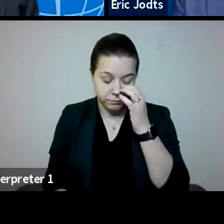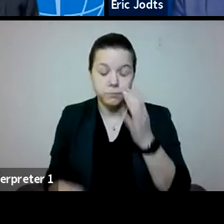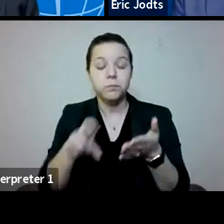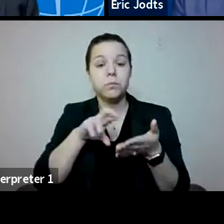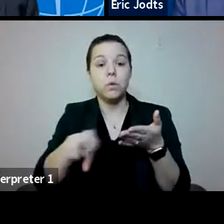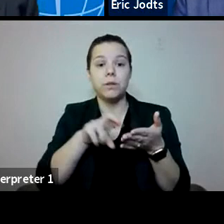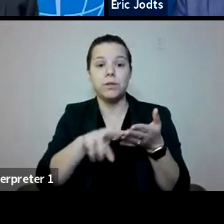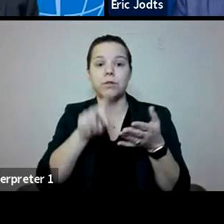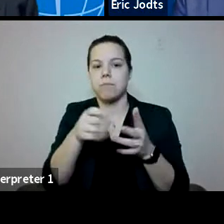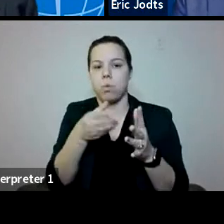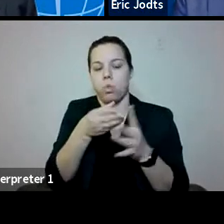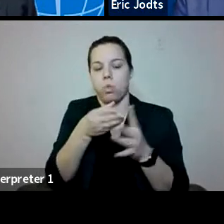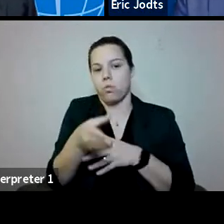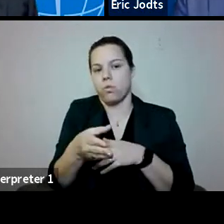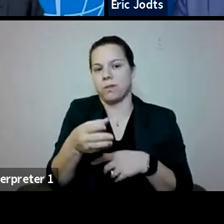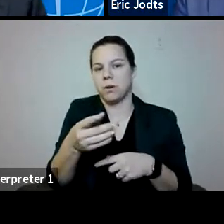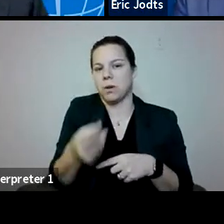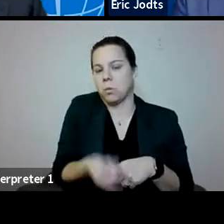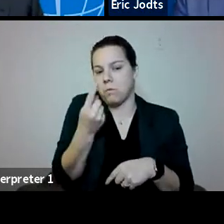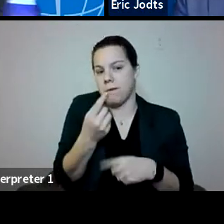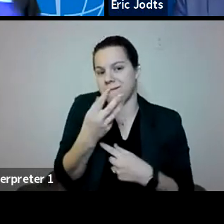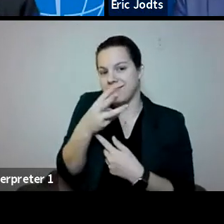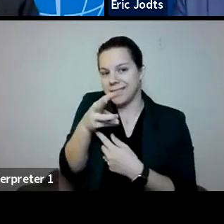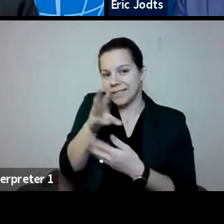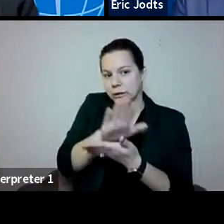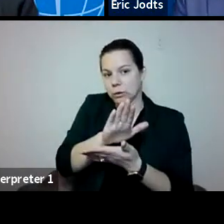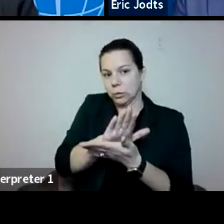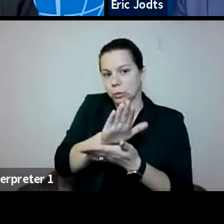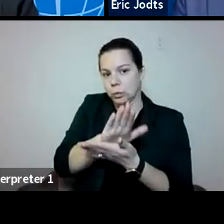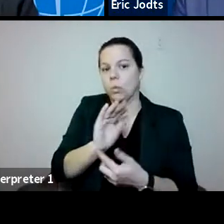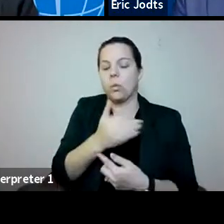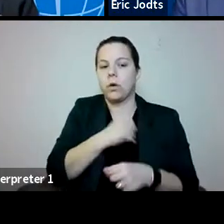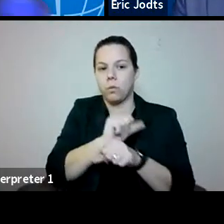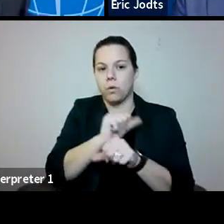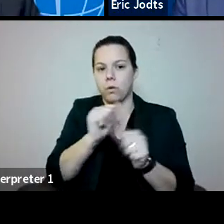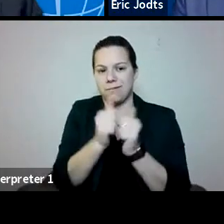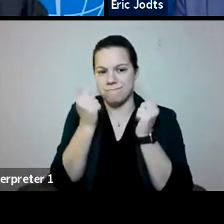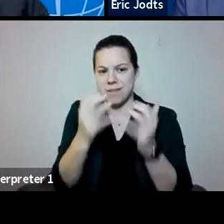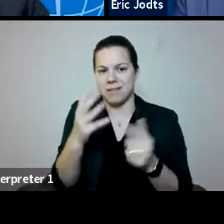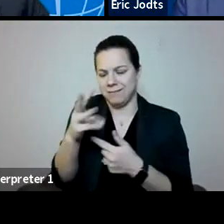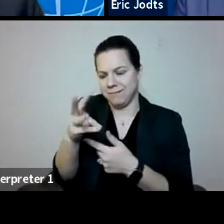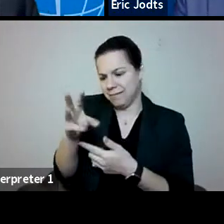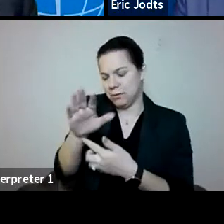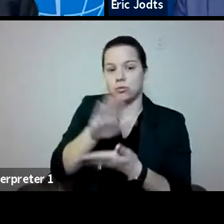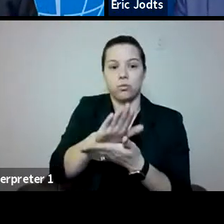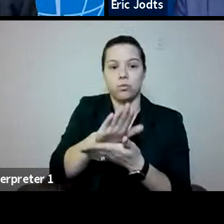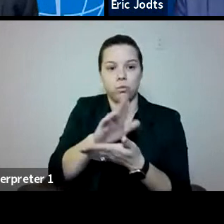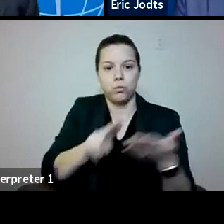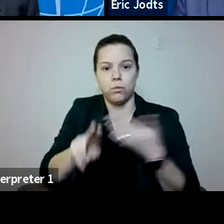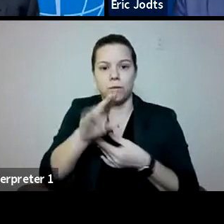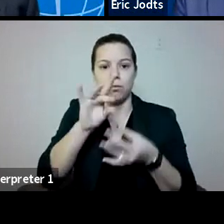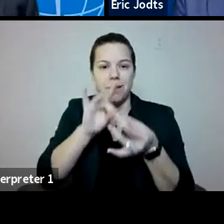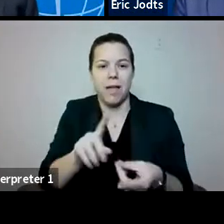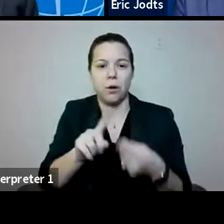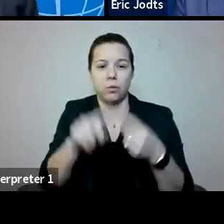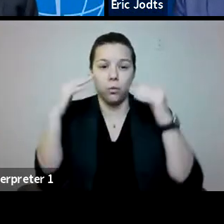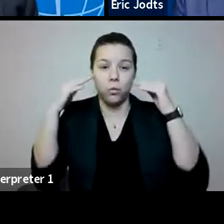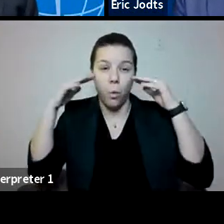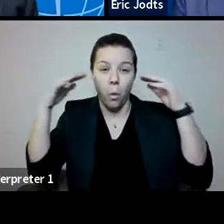Ascent schools. We do a lot work with a large number of those of universities with respect to